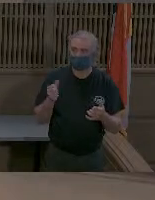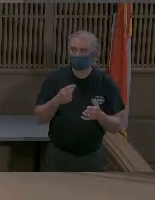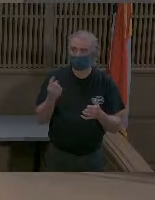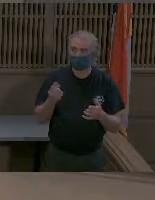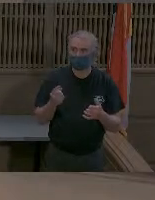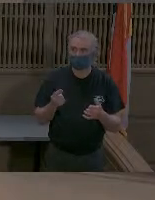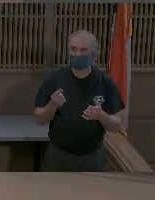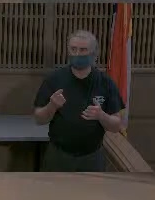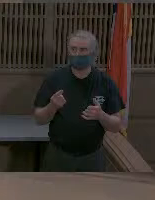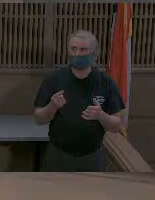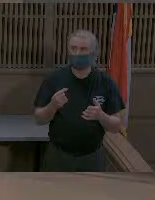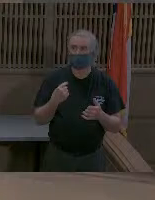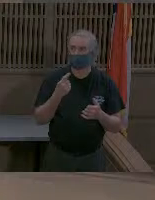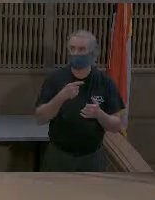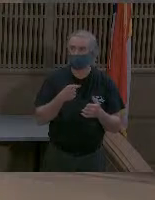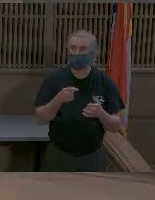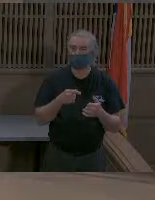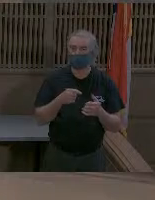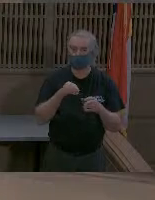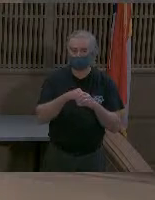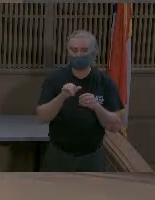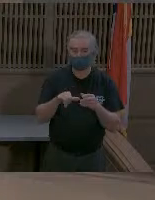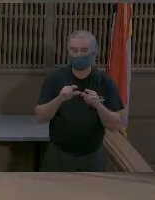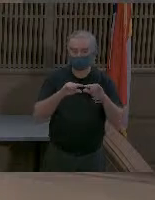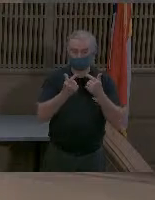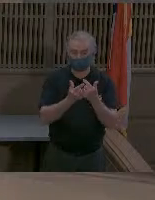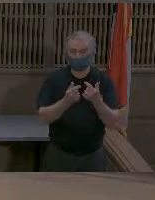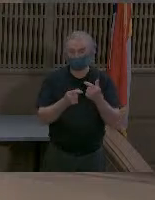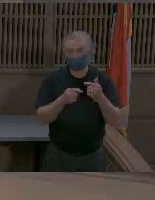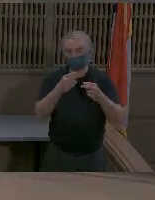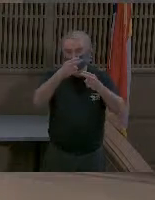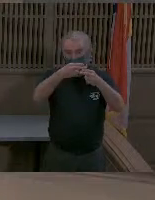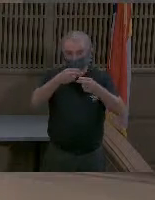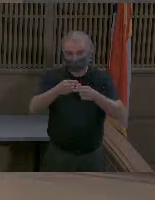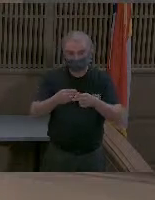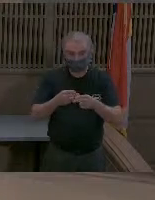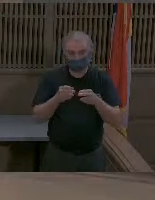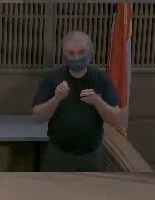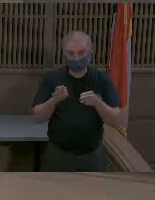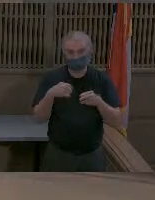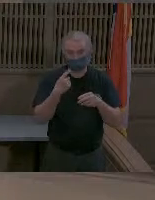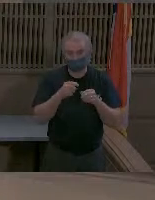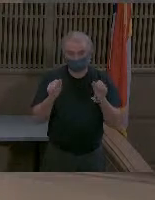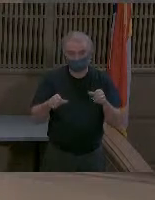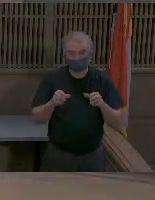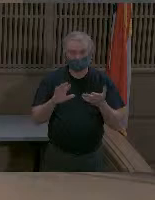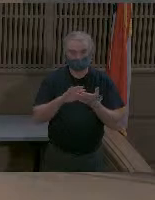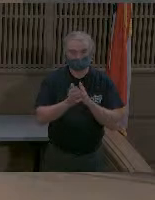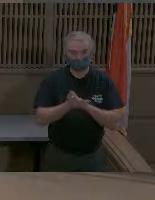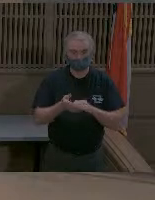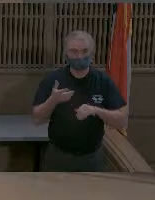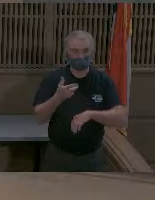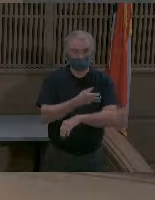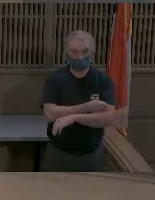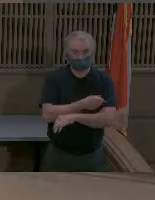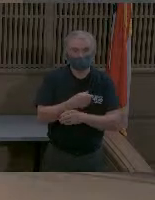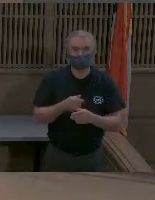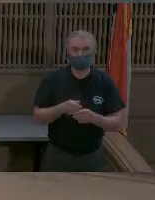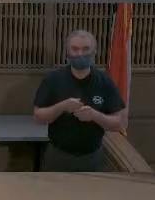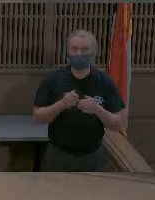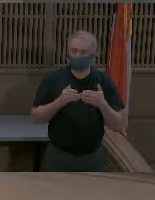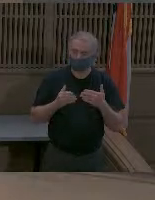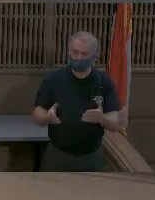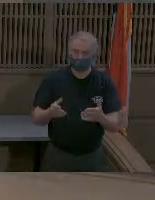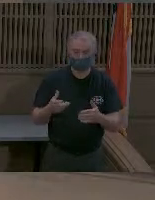who is in the eligibility criteria to get vaccinated, even if you have survived a COVID